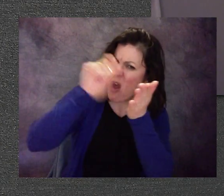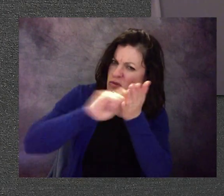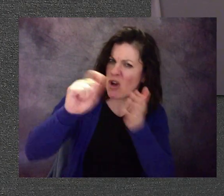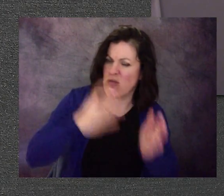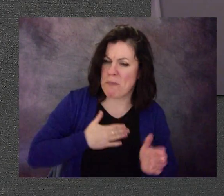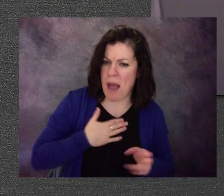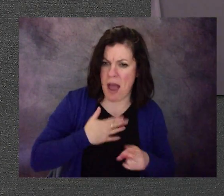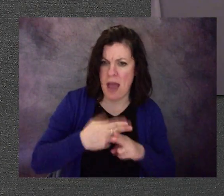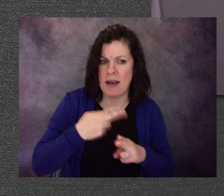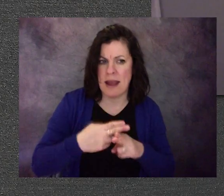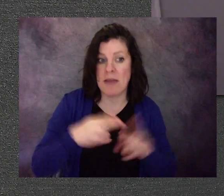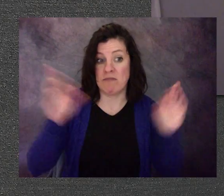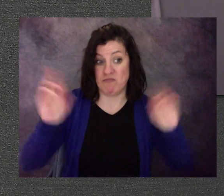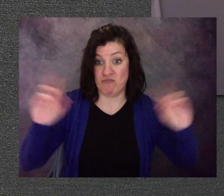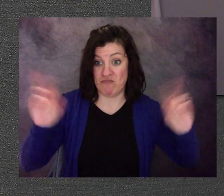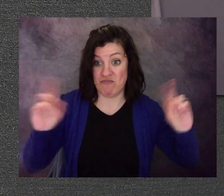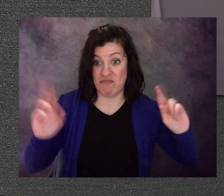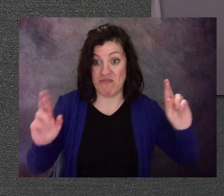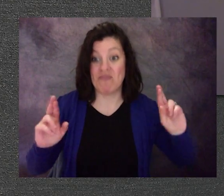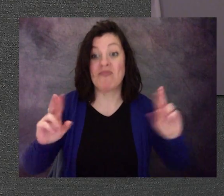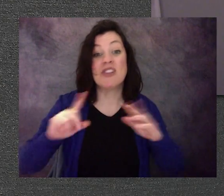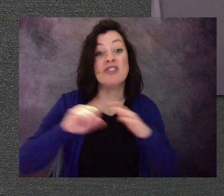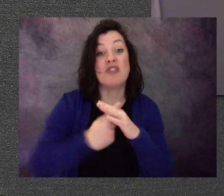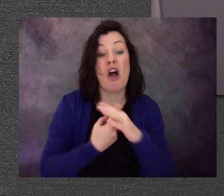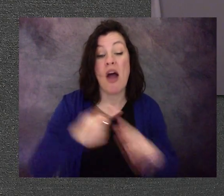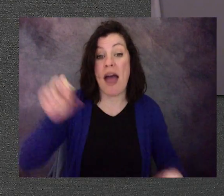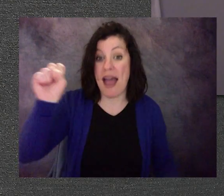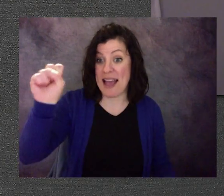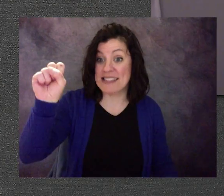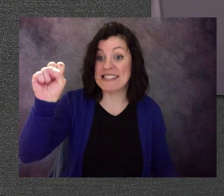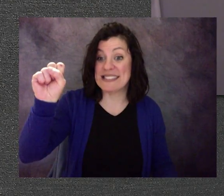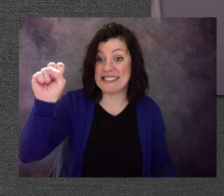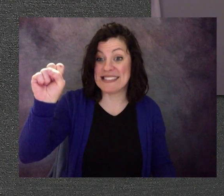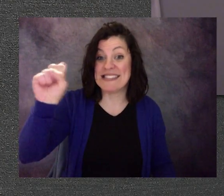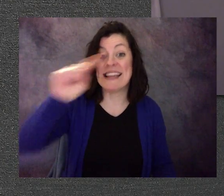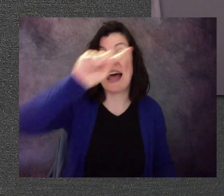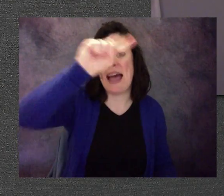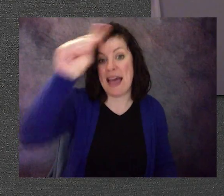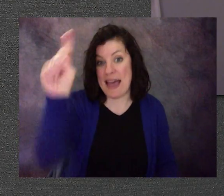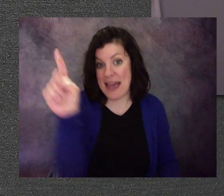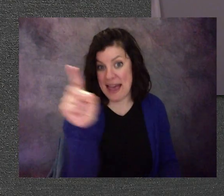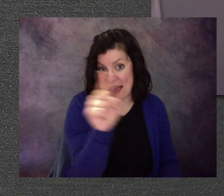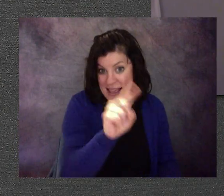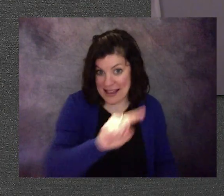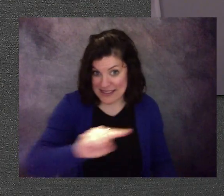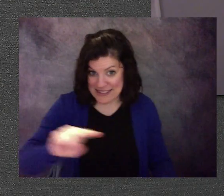you ready? Here we go. My name starts with an S, so first let's trace the S.